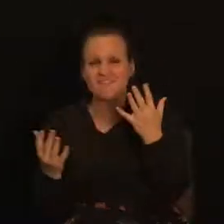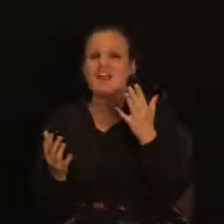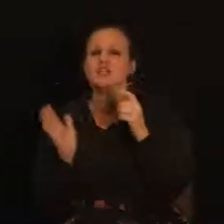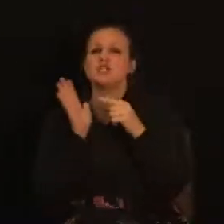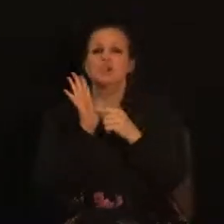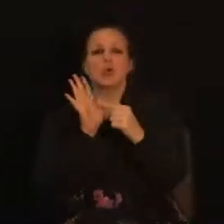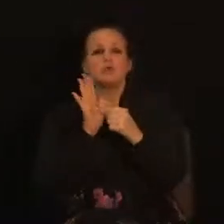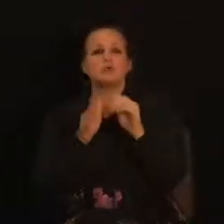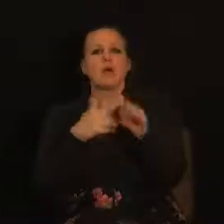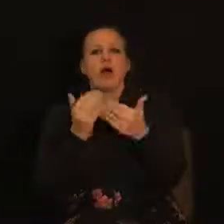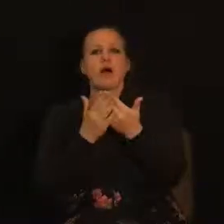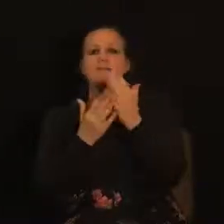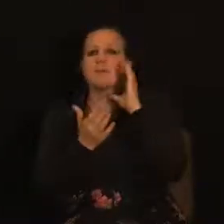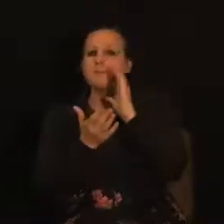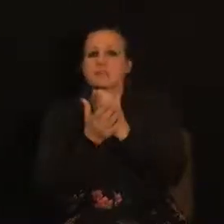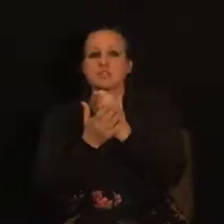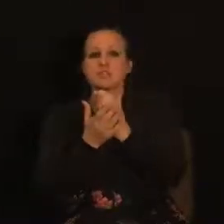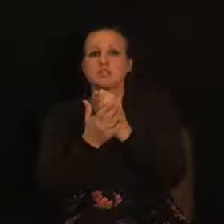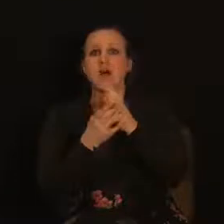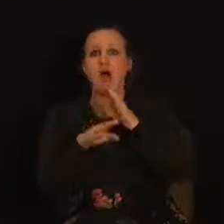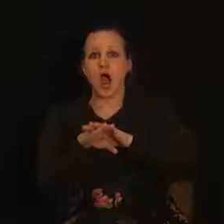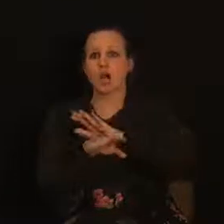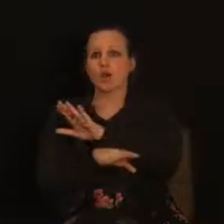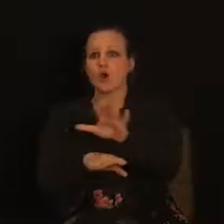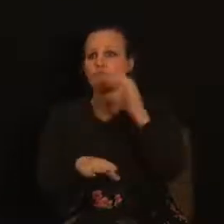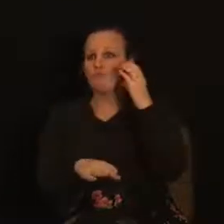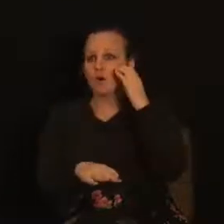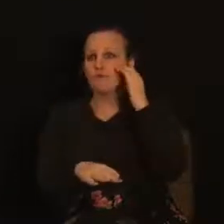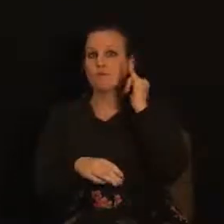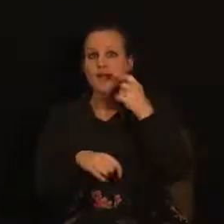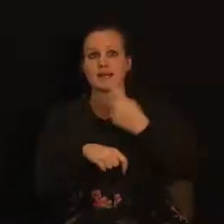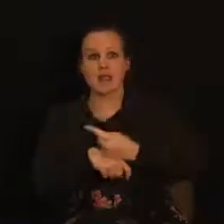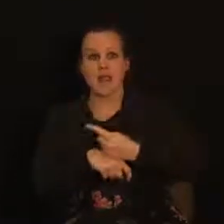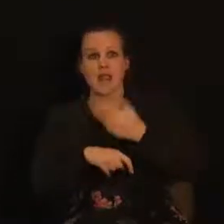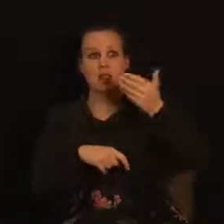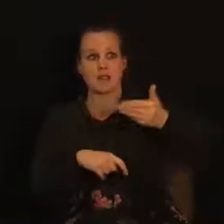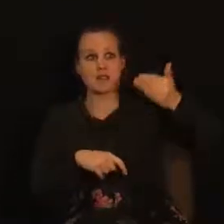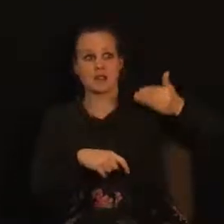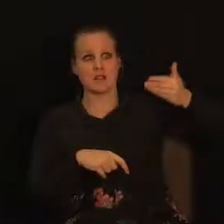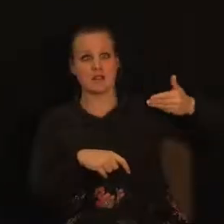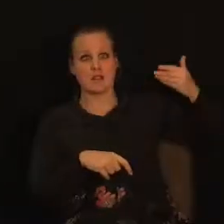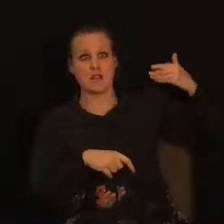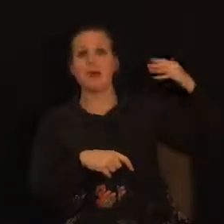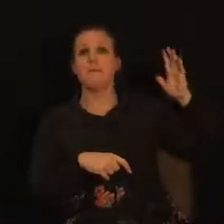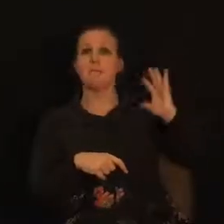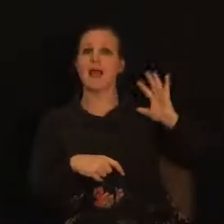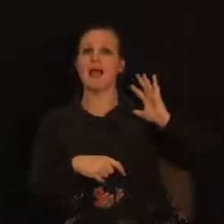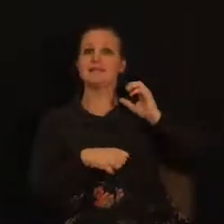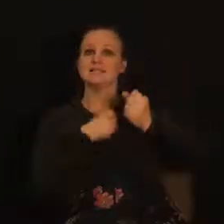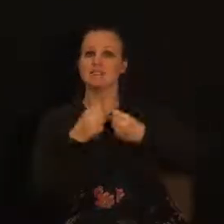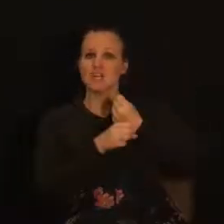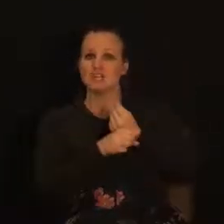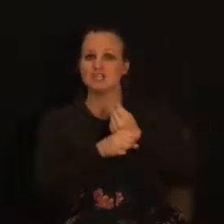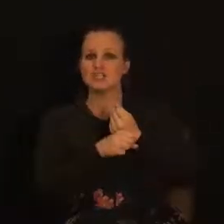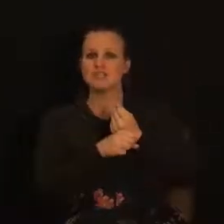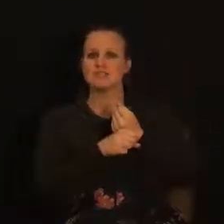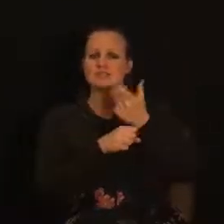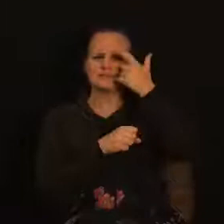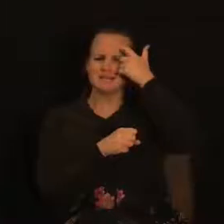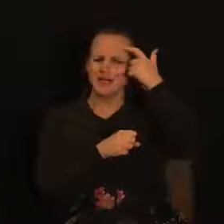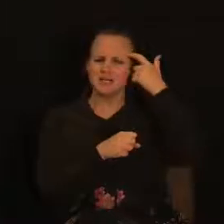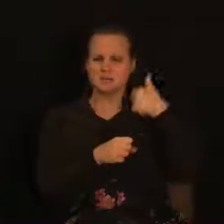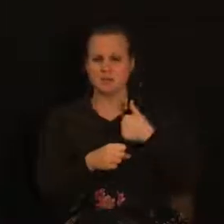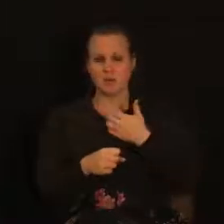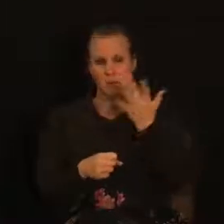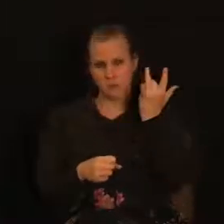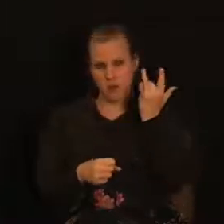of the pictures on your phone from that day in all the previous years. So the reason I say that it haunts me is because we took this amazing